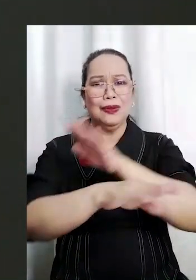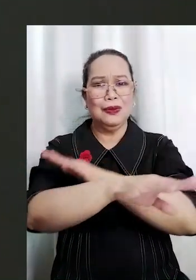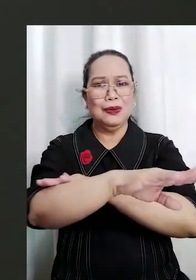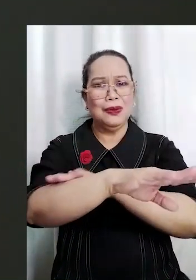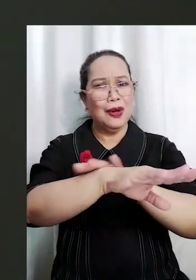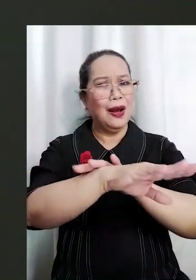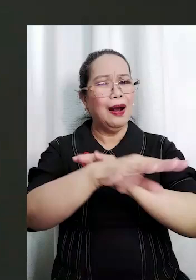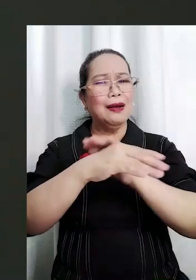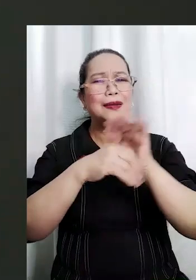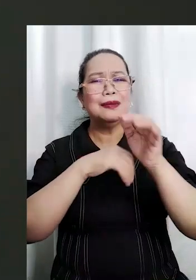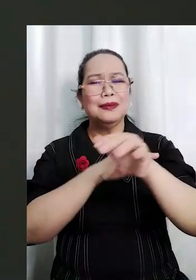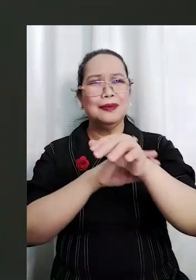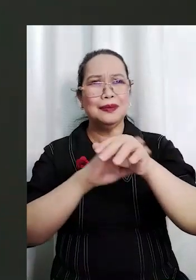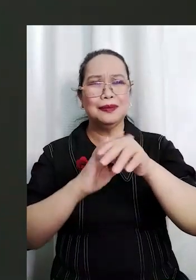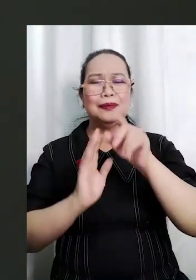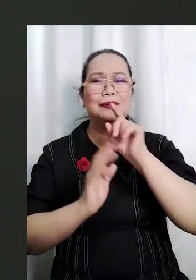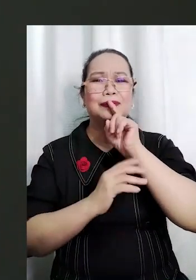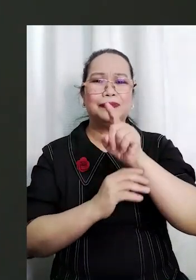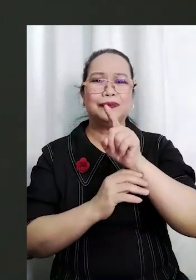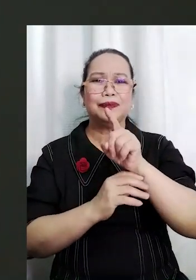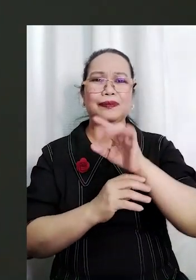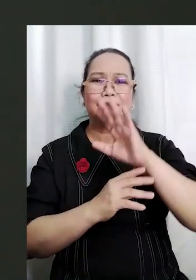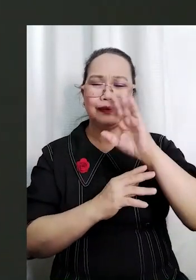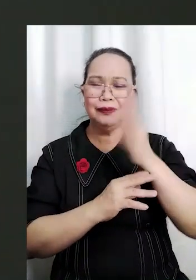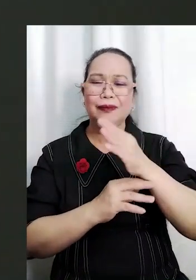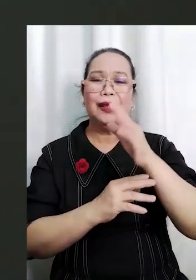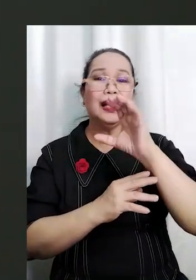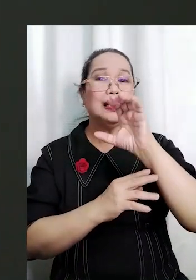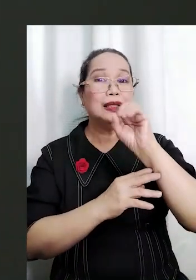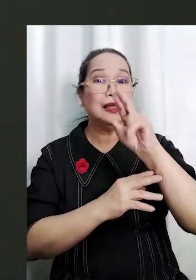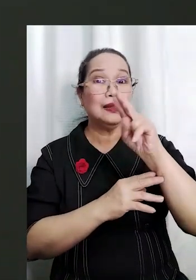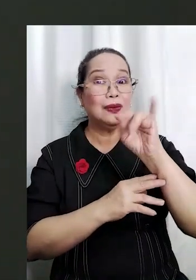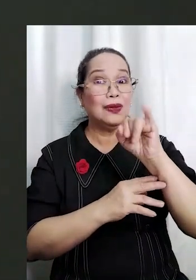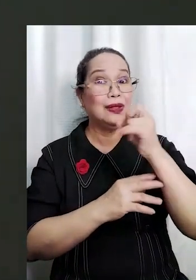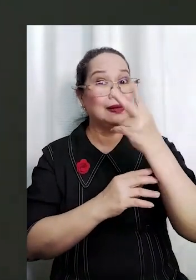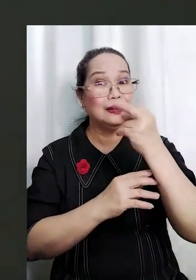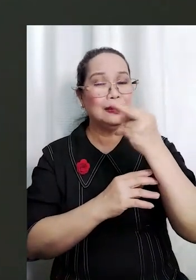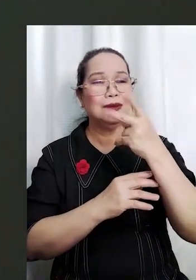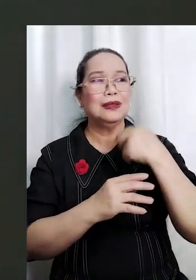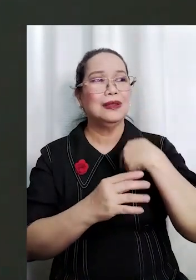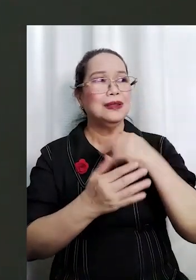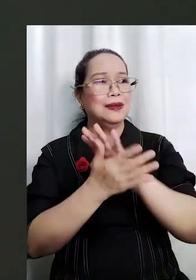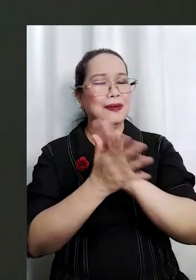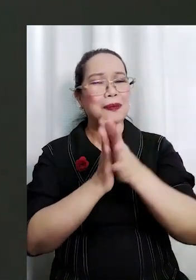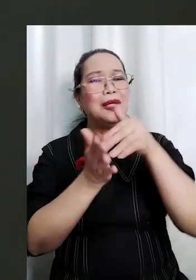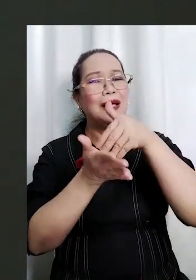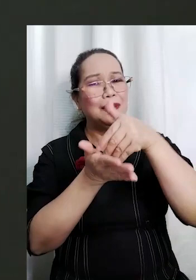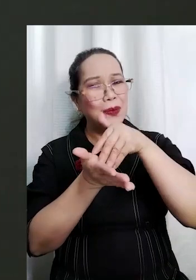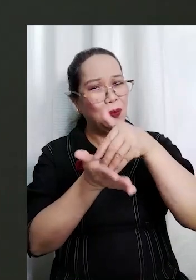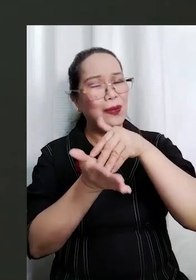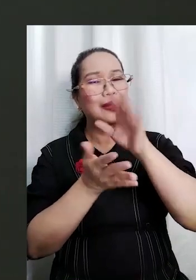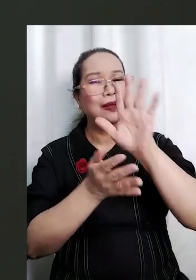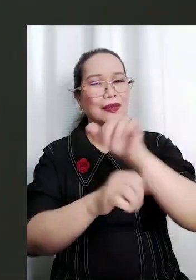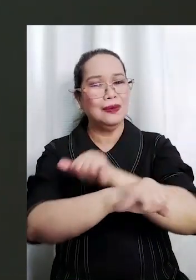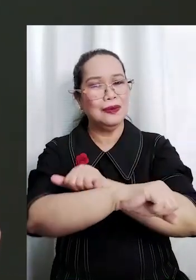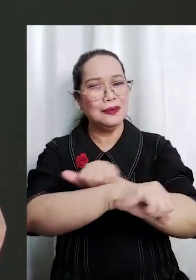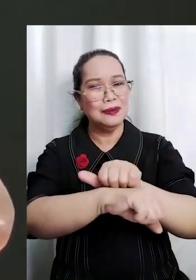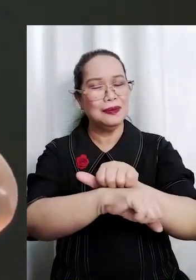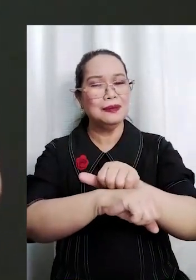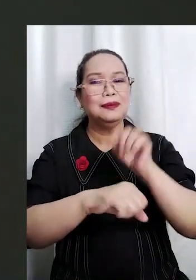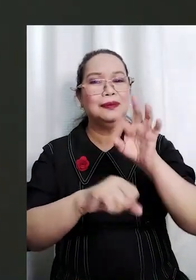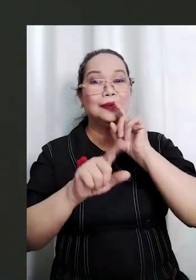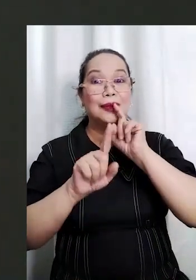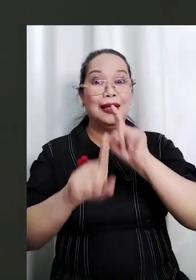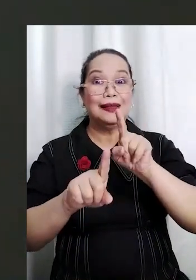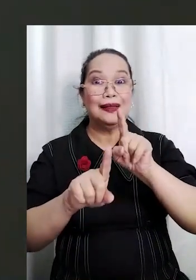your arms." I know that it's a quotation from 2 Corinthians 12. "So let me be weak in your arms." And then